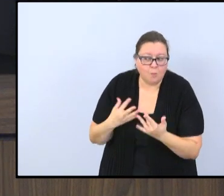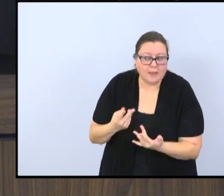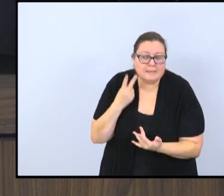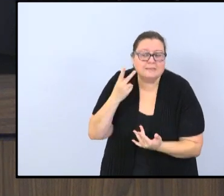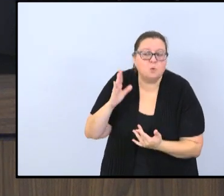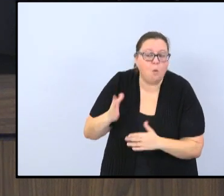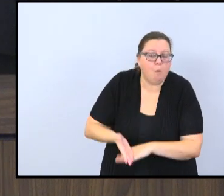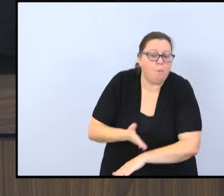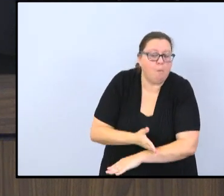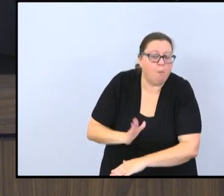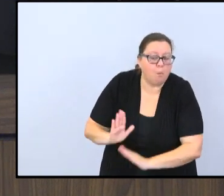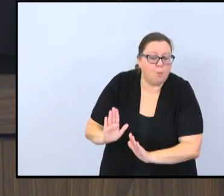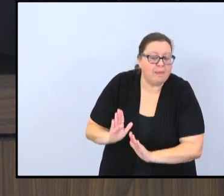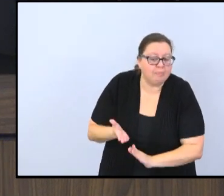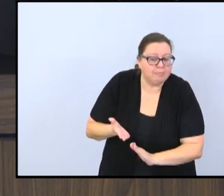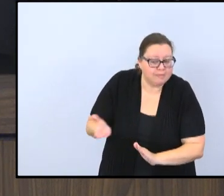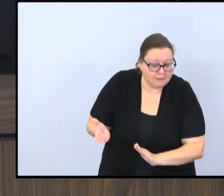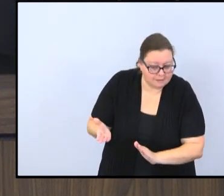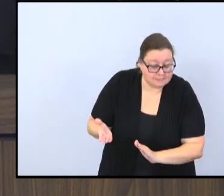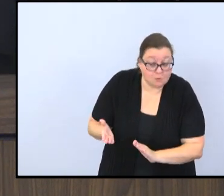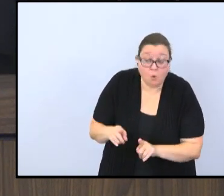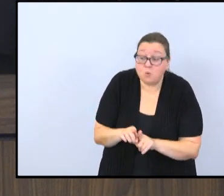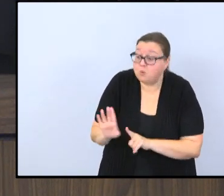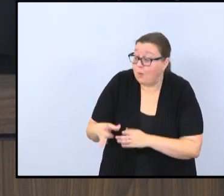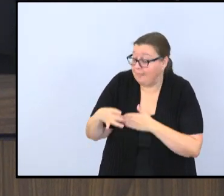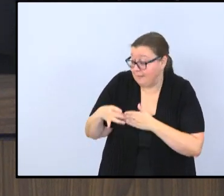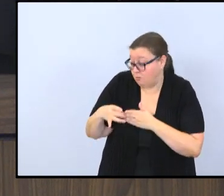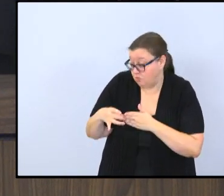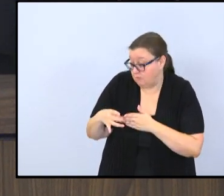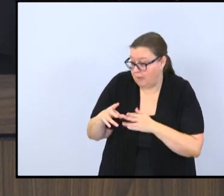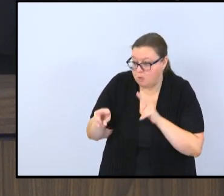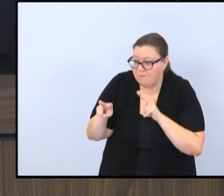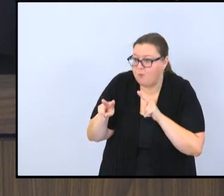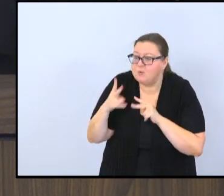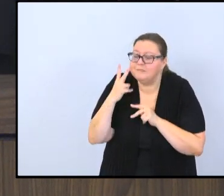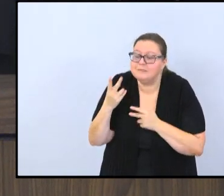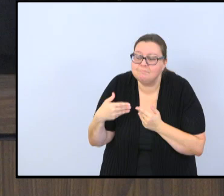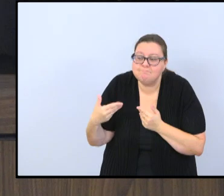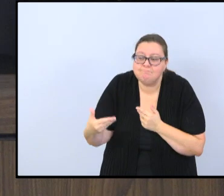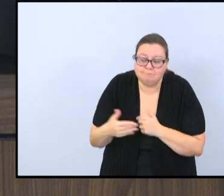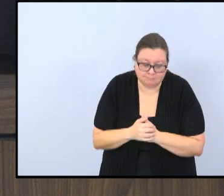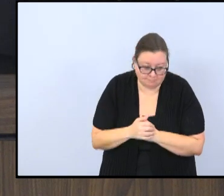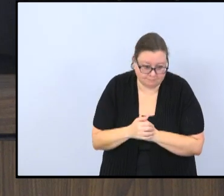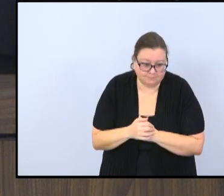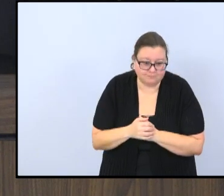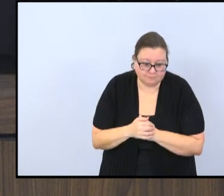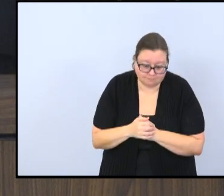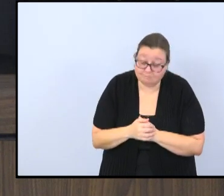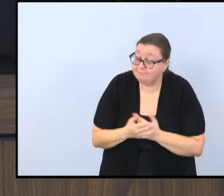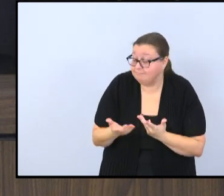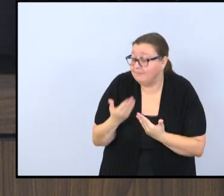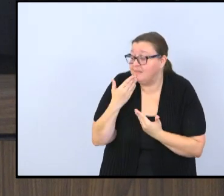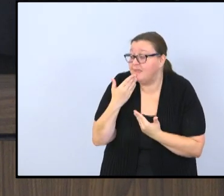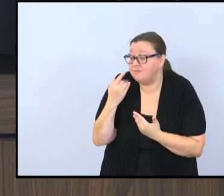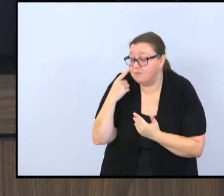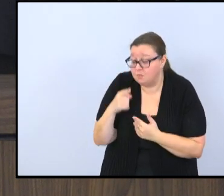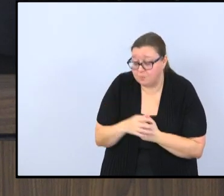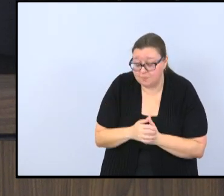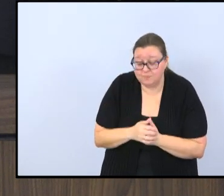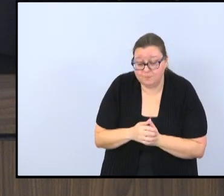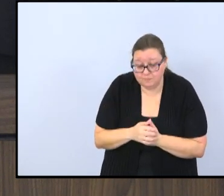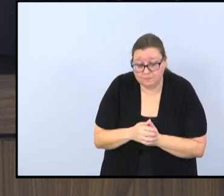that you continue to do. And I look forward to your leadership, your continued leadership in this community. So thankful for